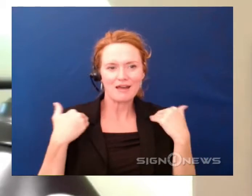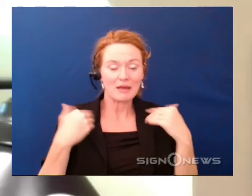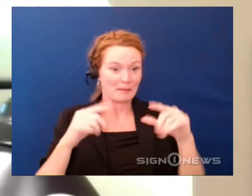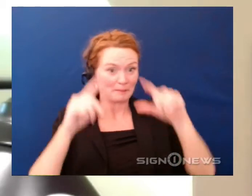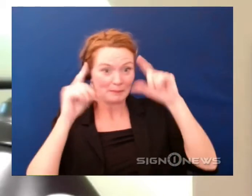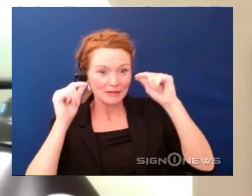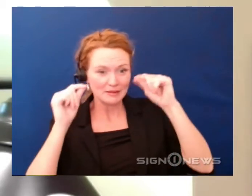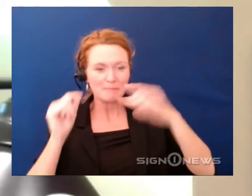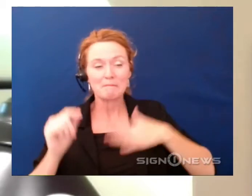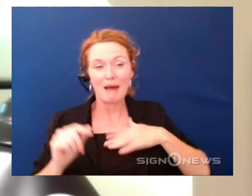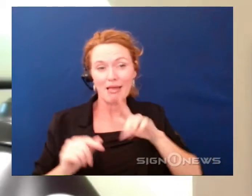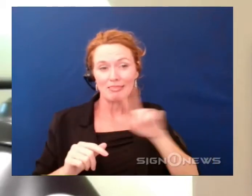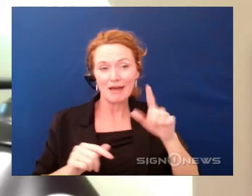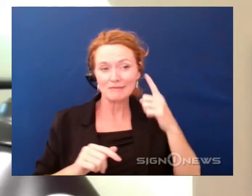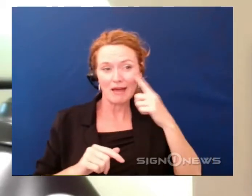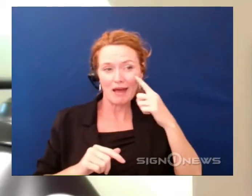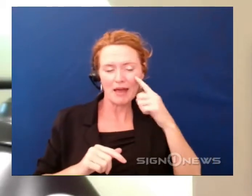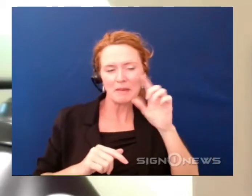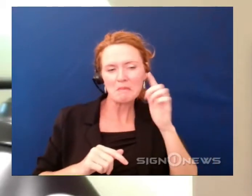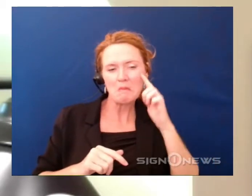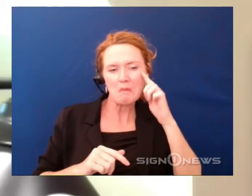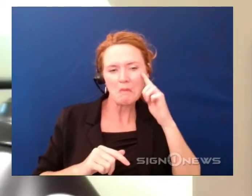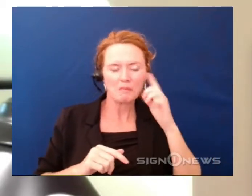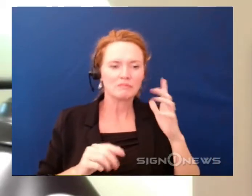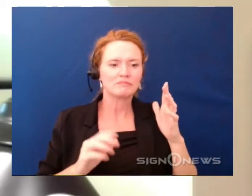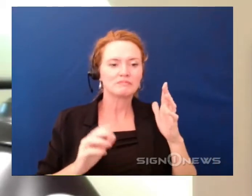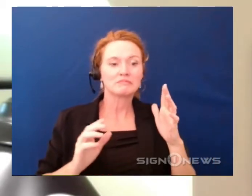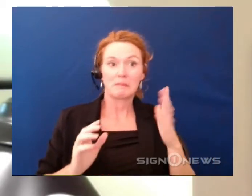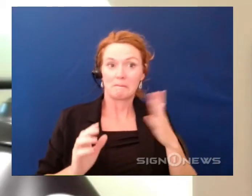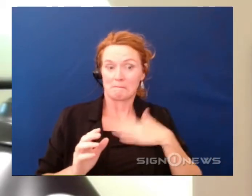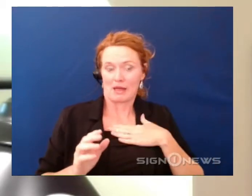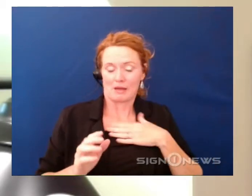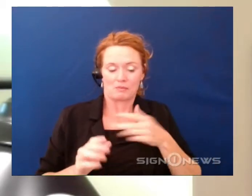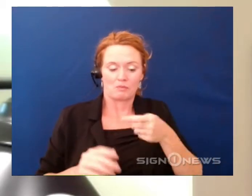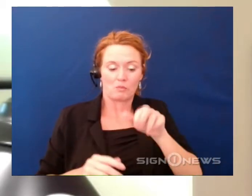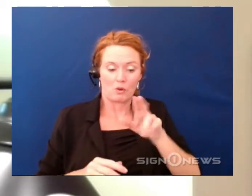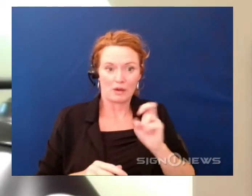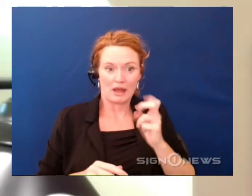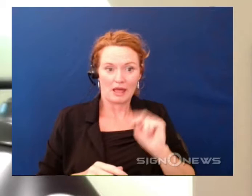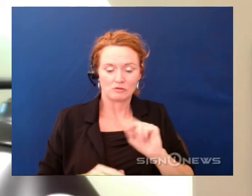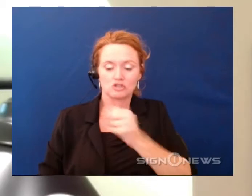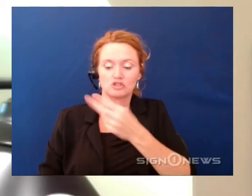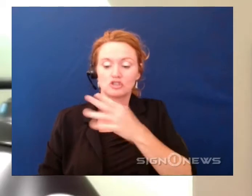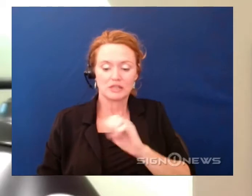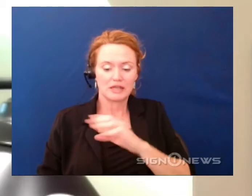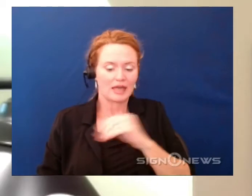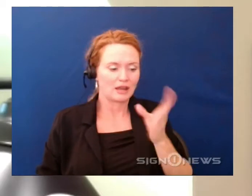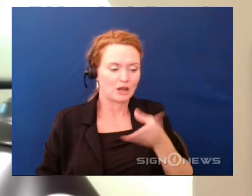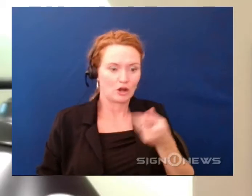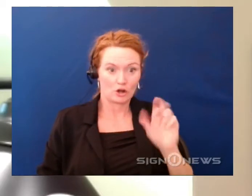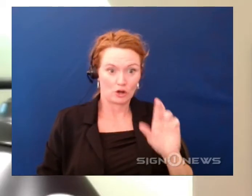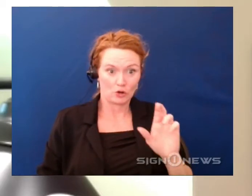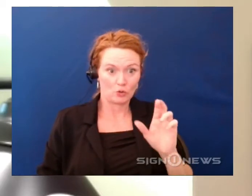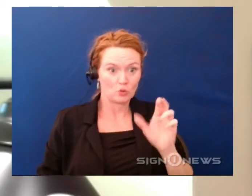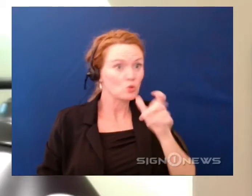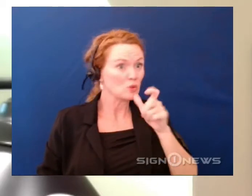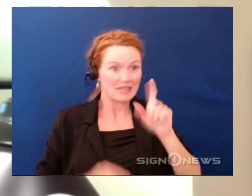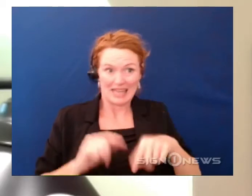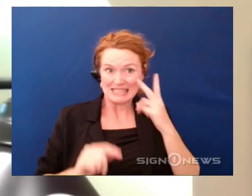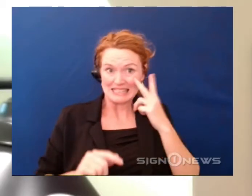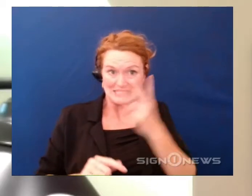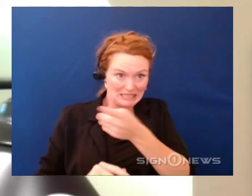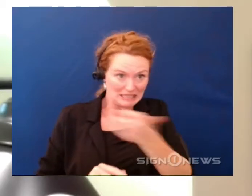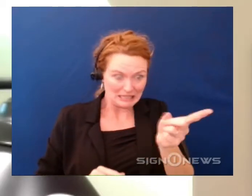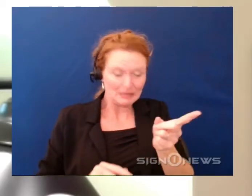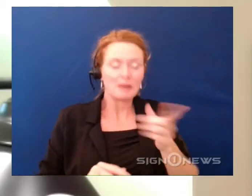and I have a wonky left eye. My pronouns are she and her. For attendees who cannot see the screen, I will ask our